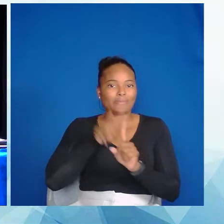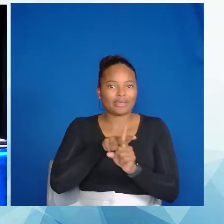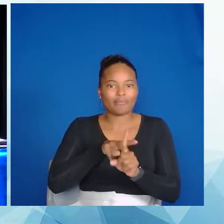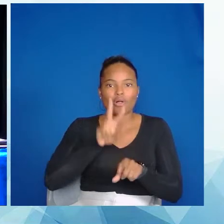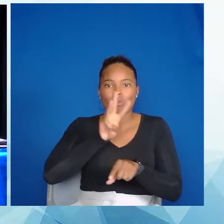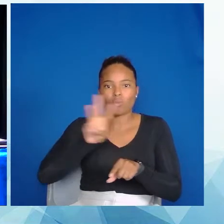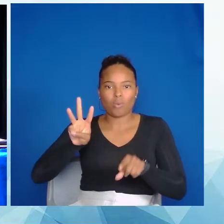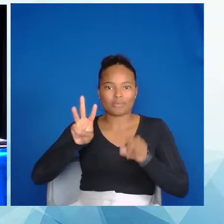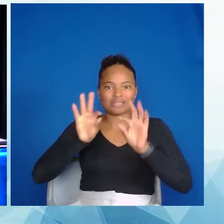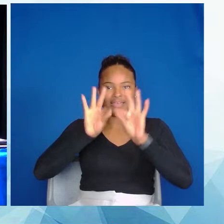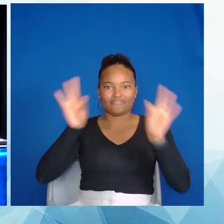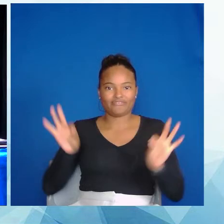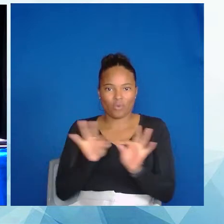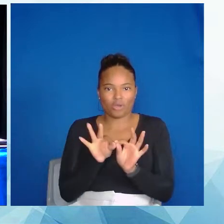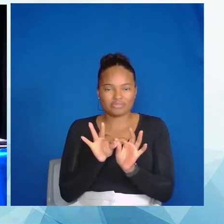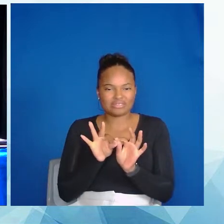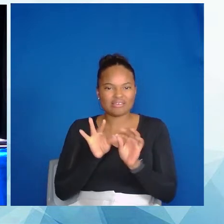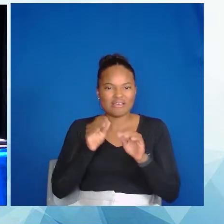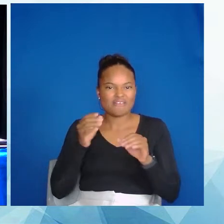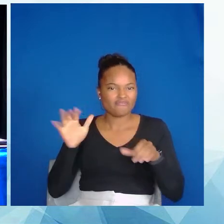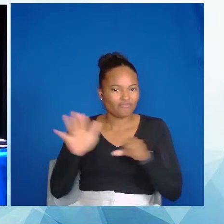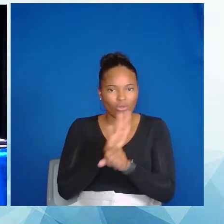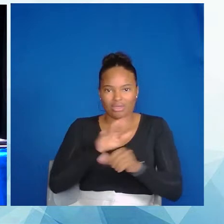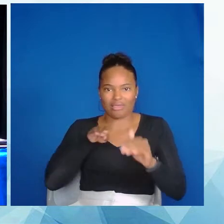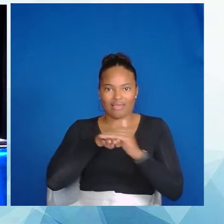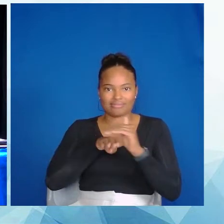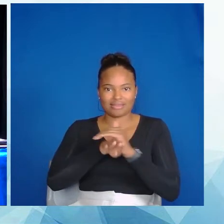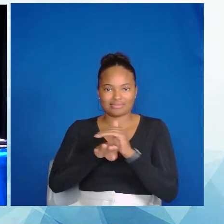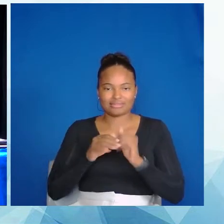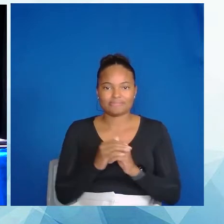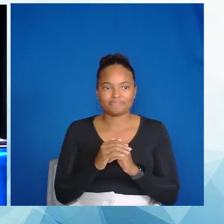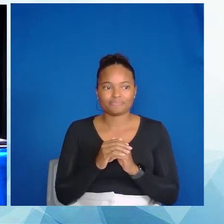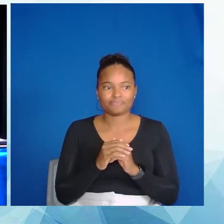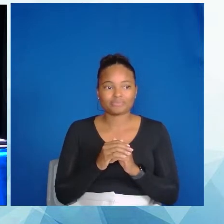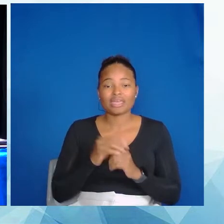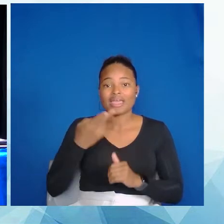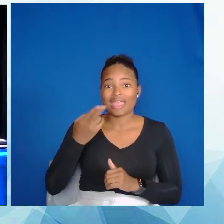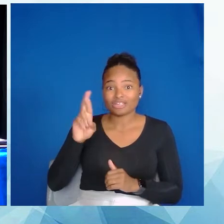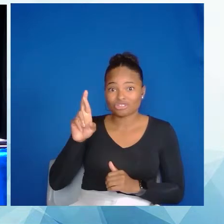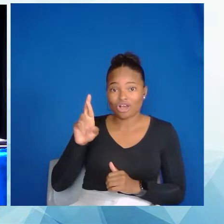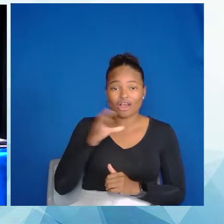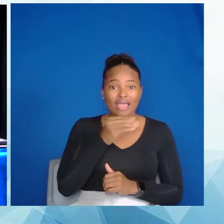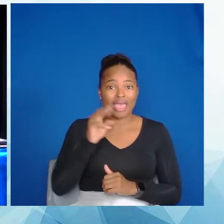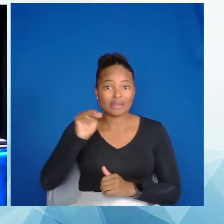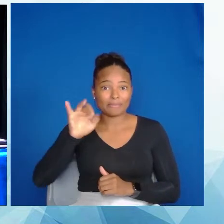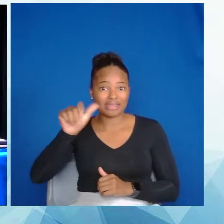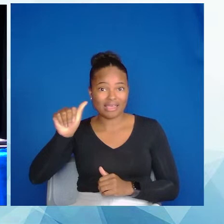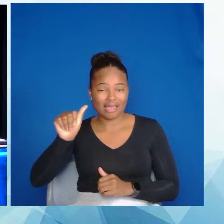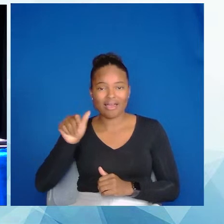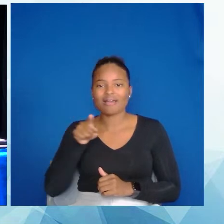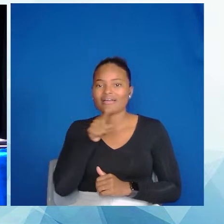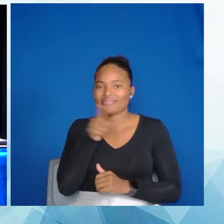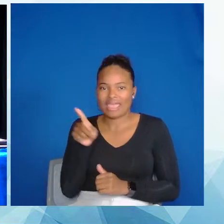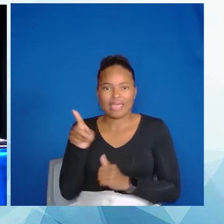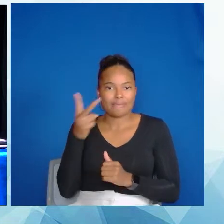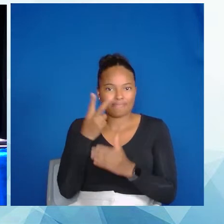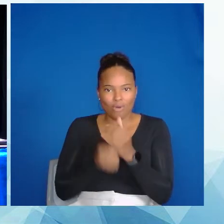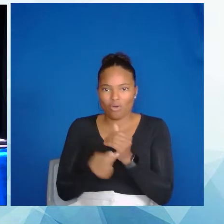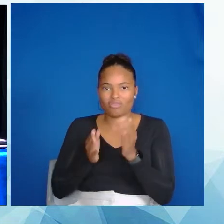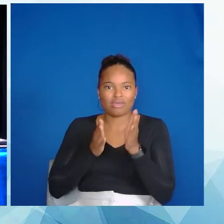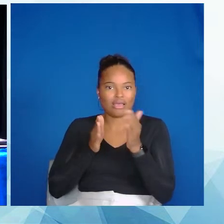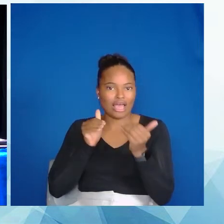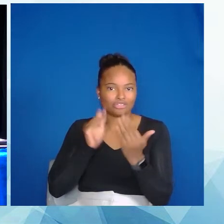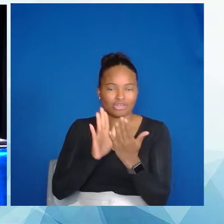accessible. The human resources team, along with the media team, is actively addressing the ongoing recruitment and